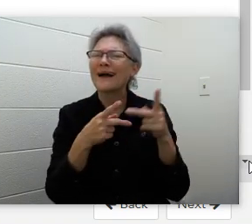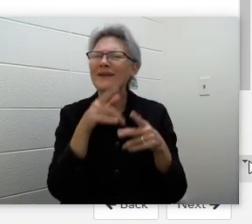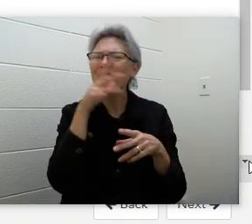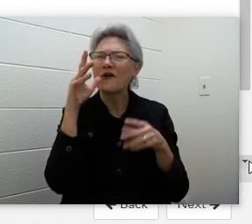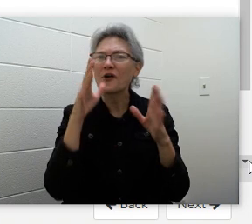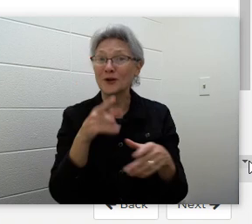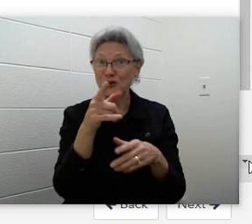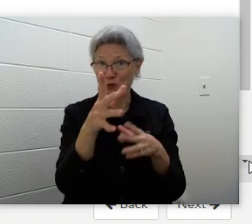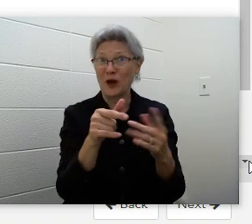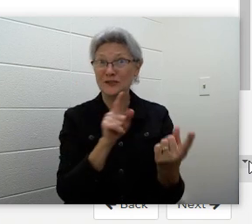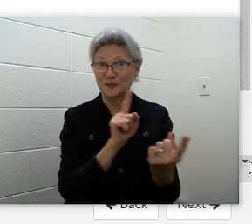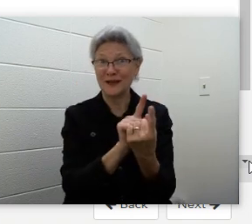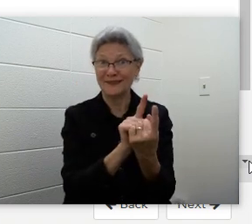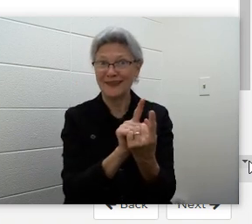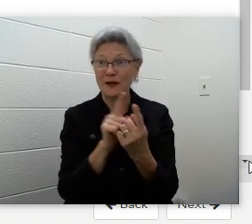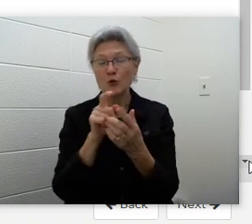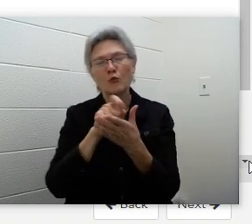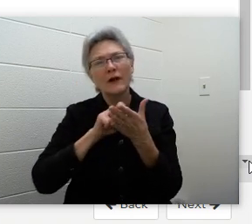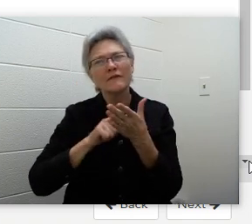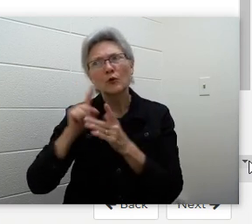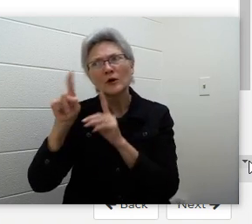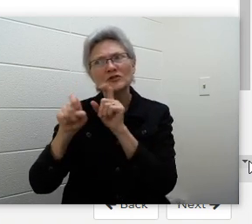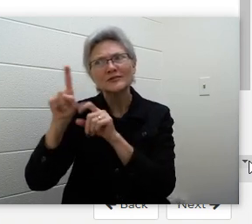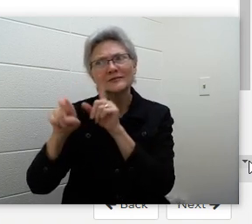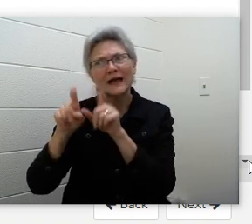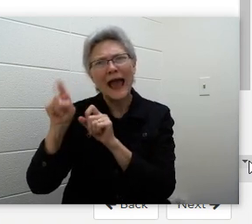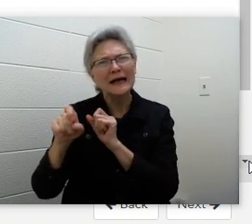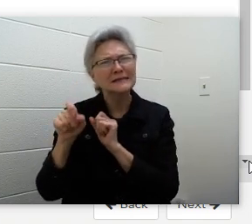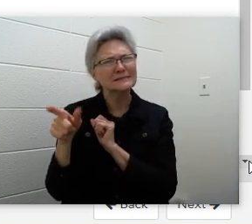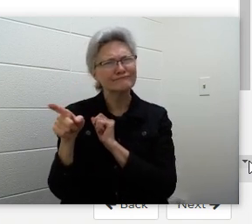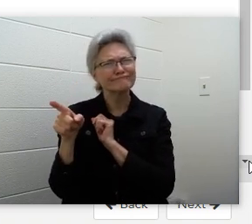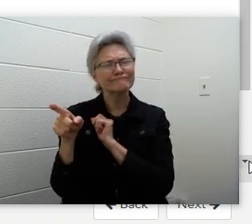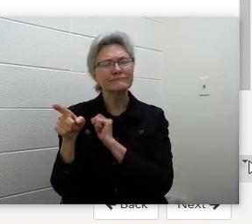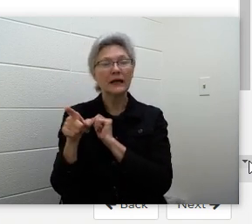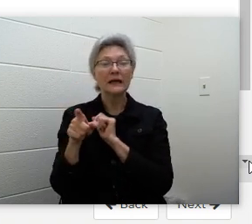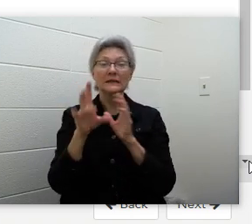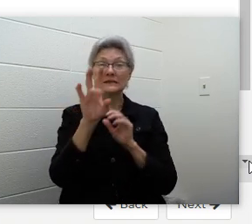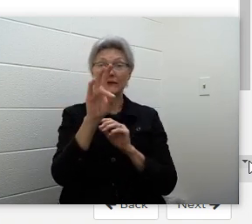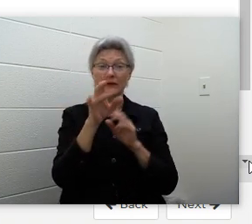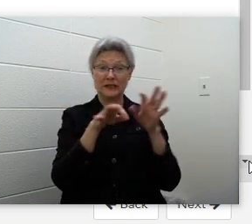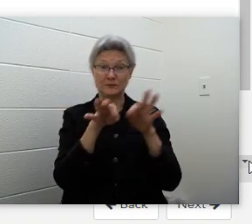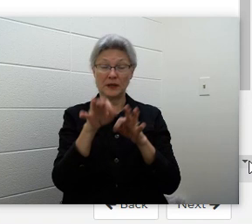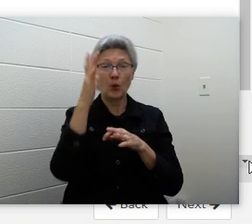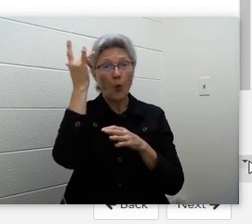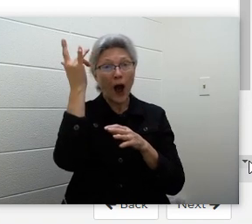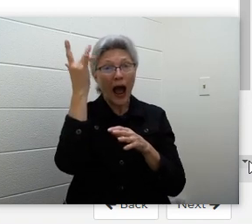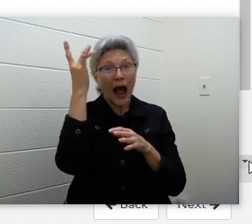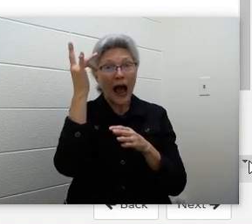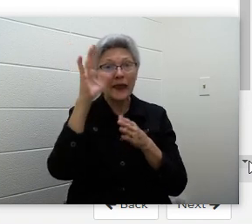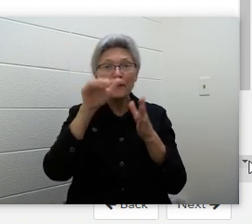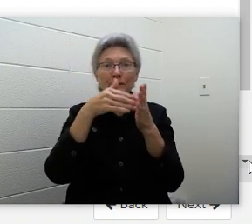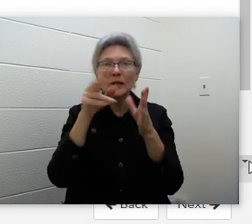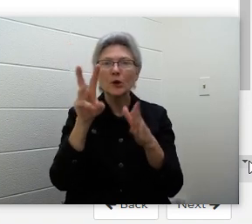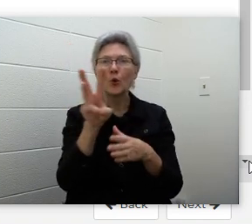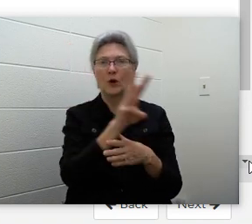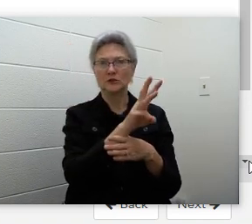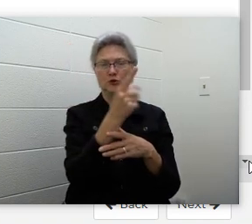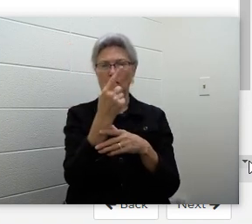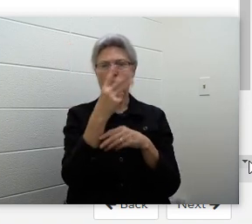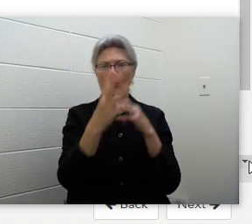few questions you might ask him or her. 7. Explain why the Midwest is one of the world's most